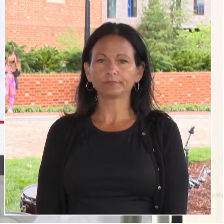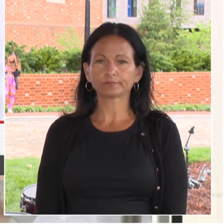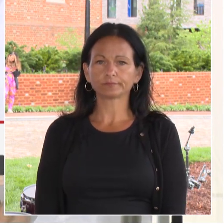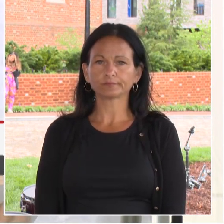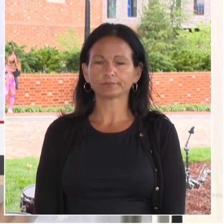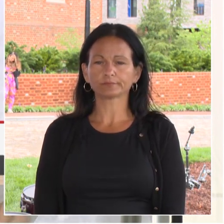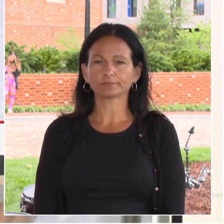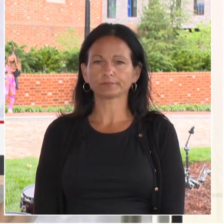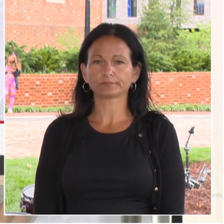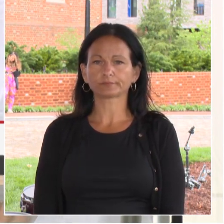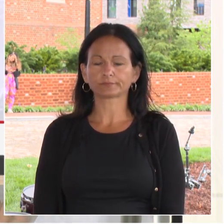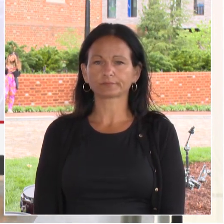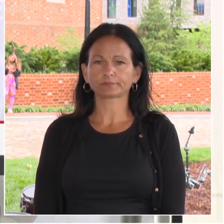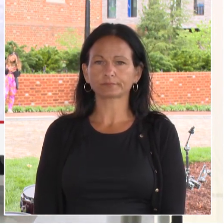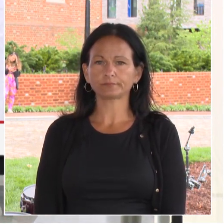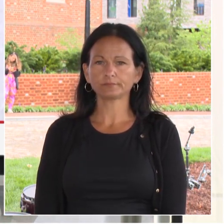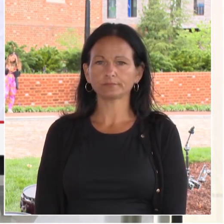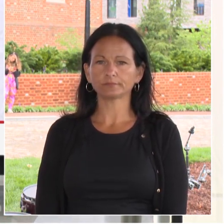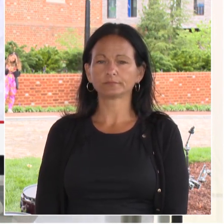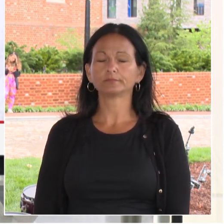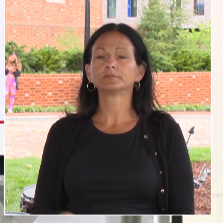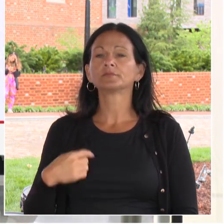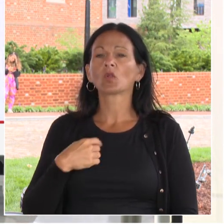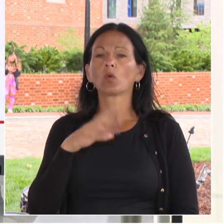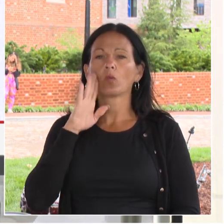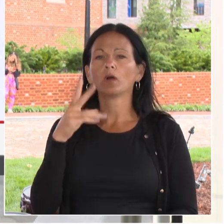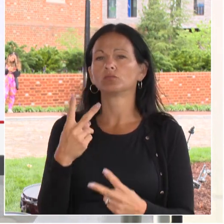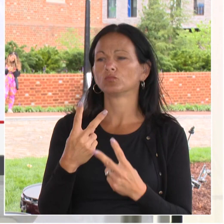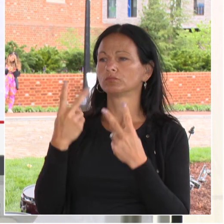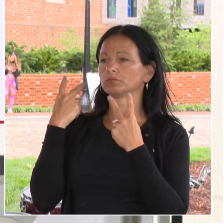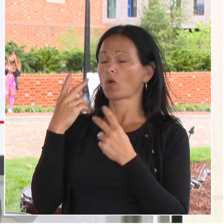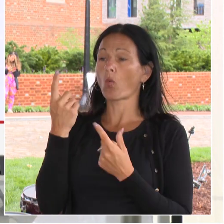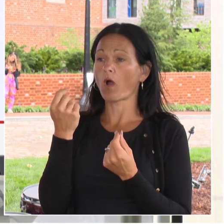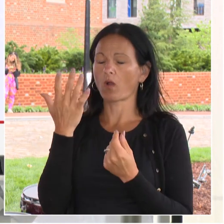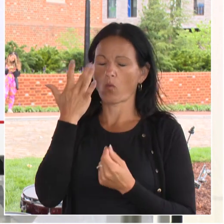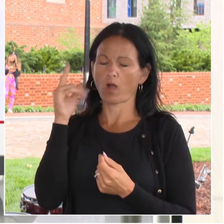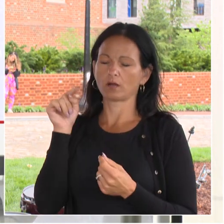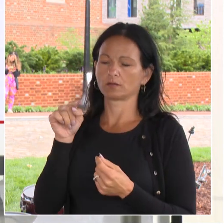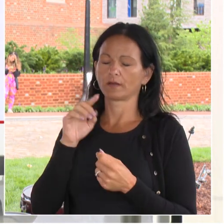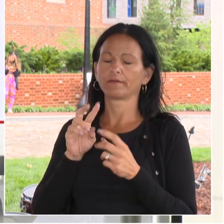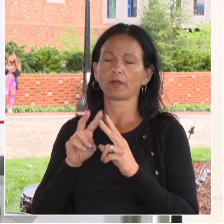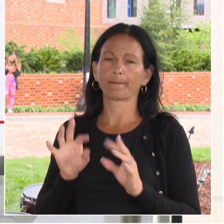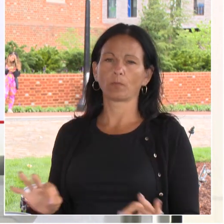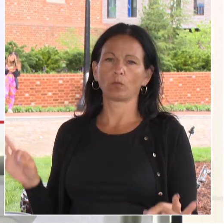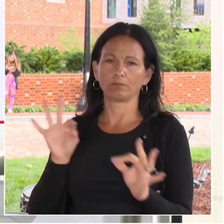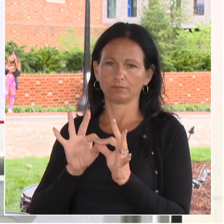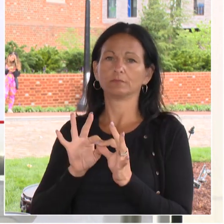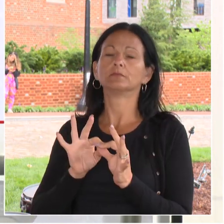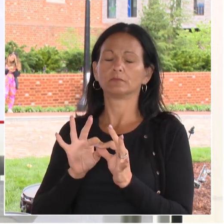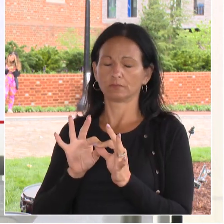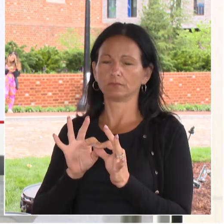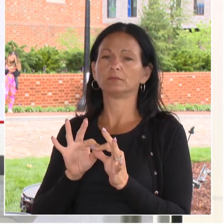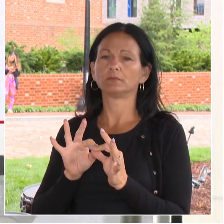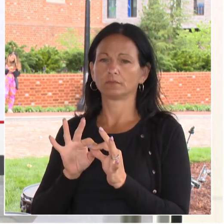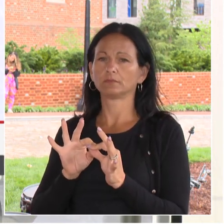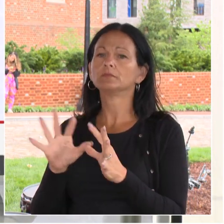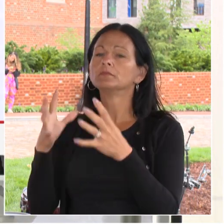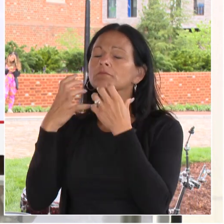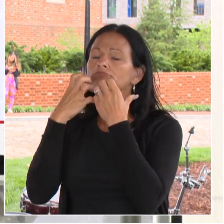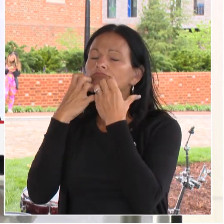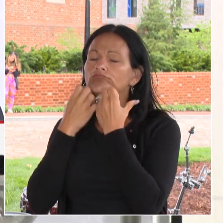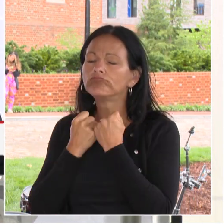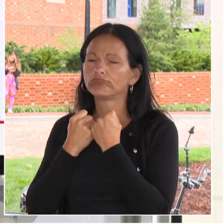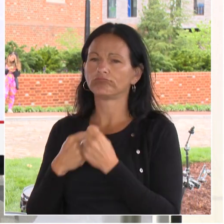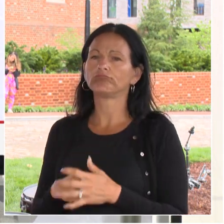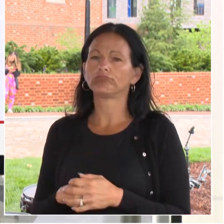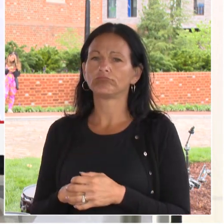nurture during such trying times as the pandemic has cast. But also to be a beacon to the wisdom that